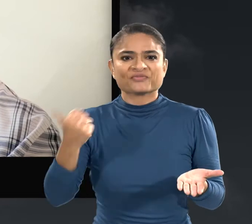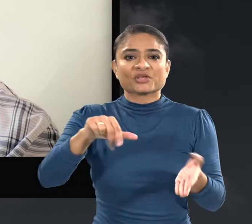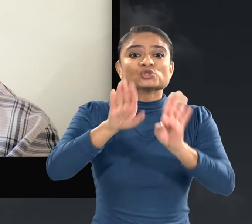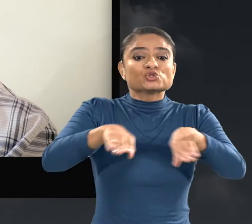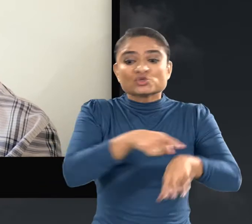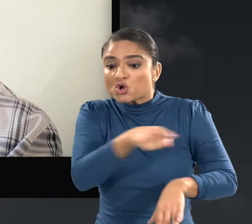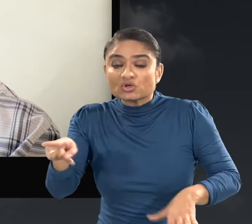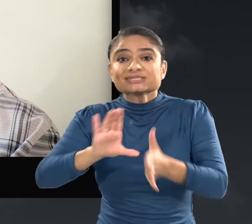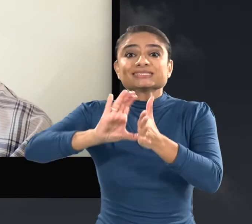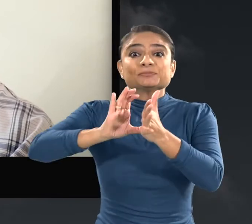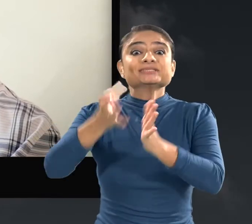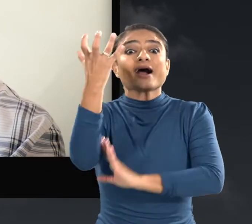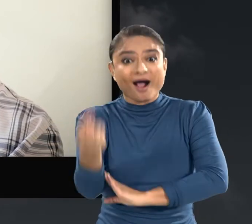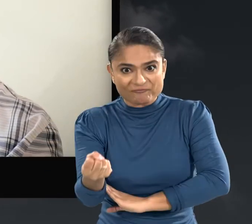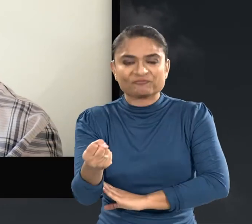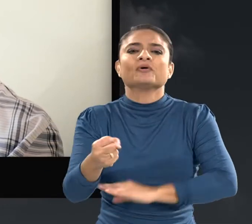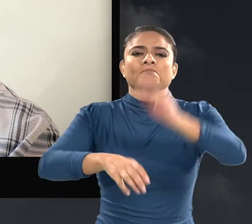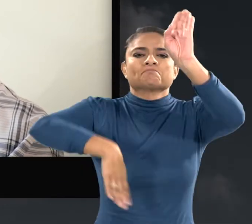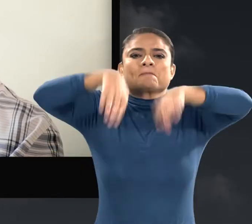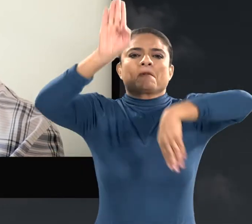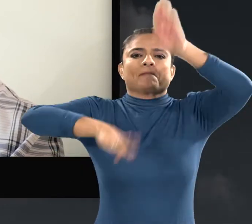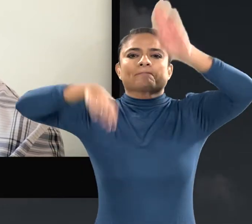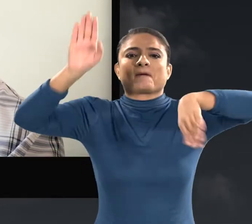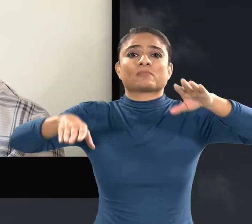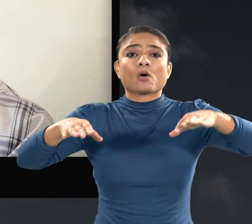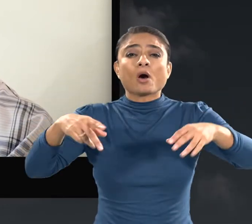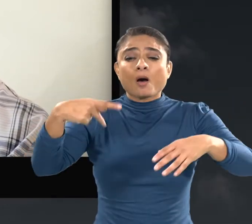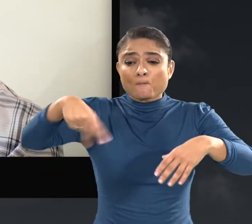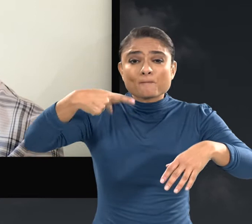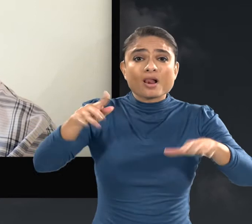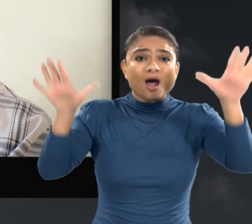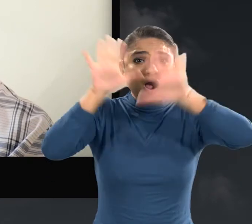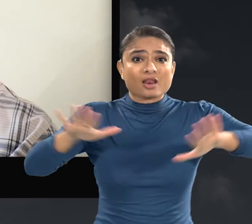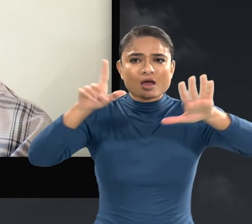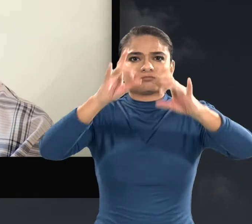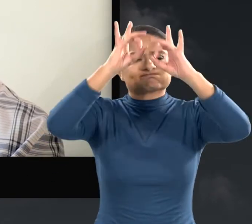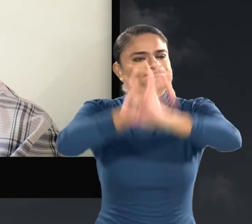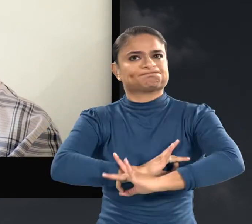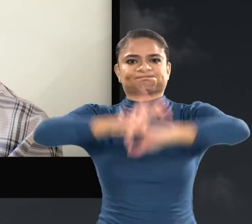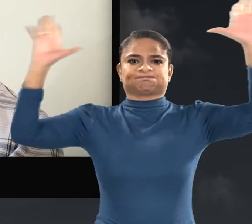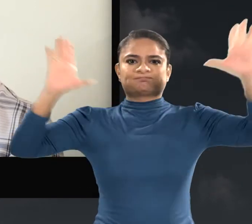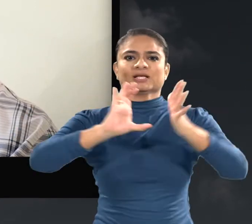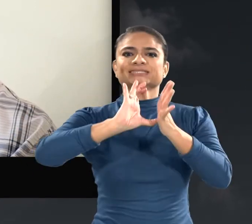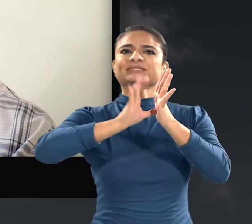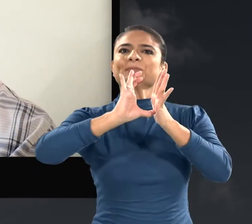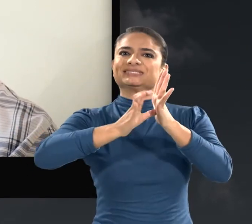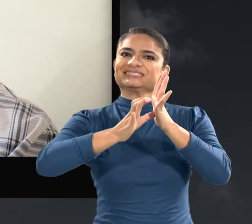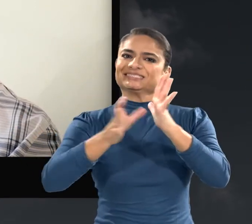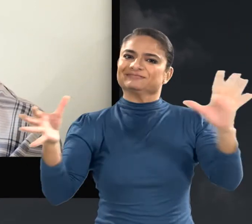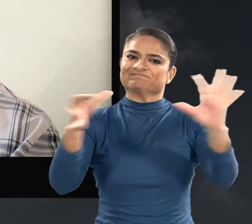houses where there is a child with a disability. And that color paper